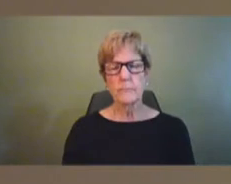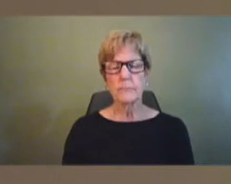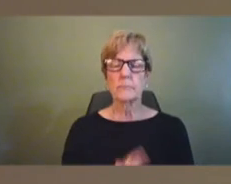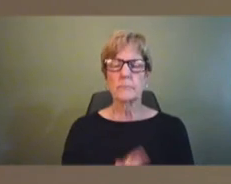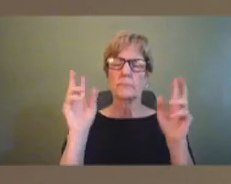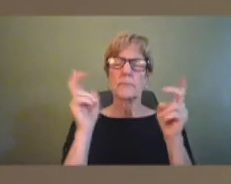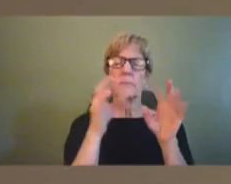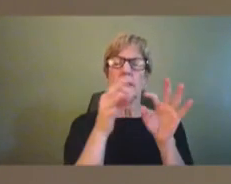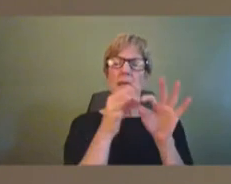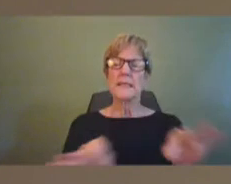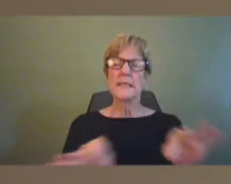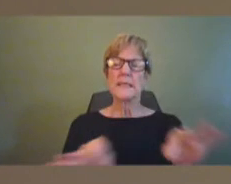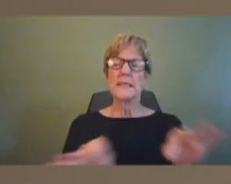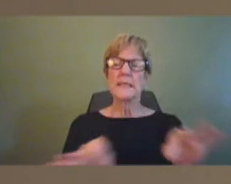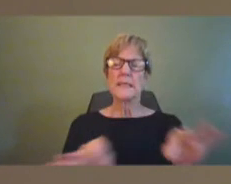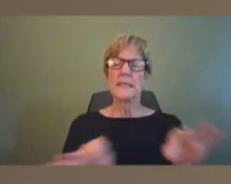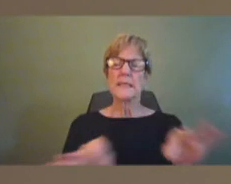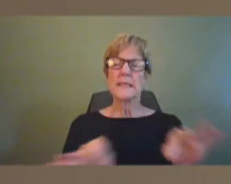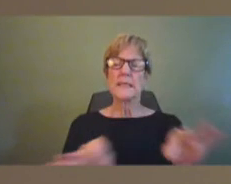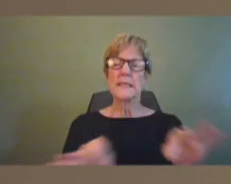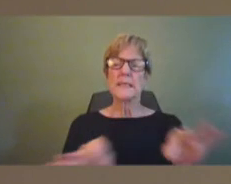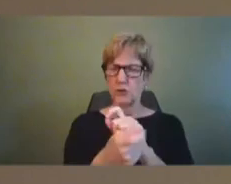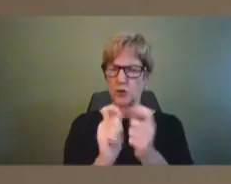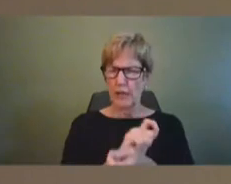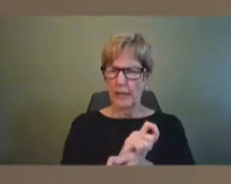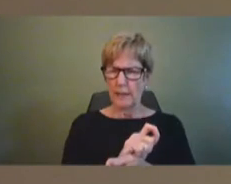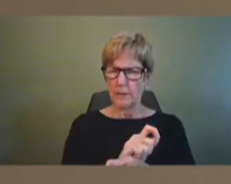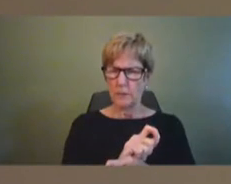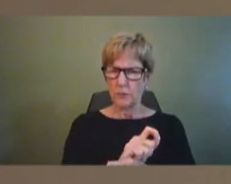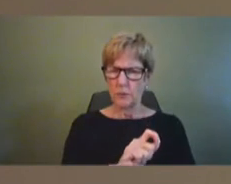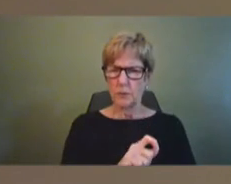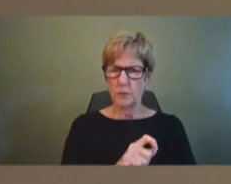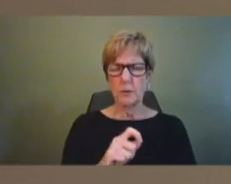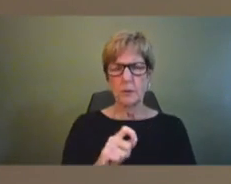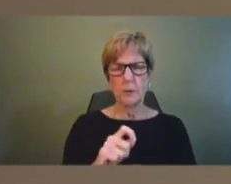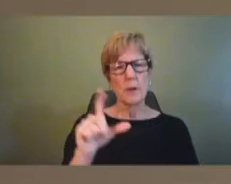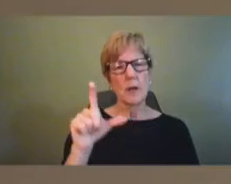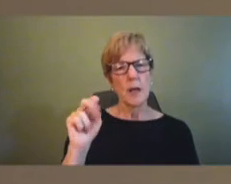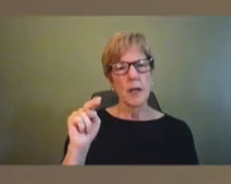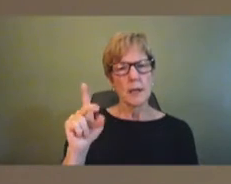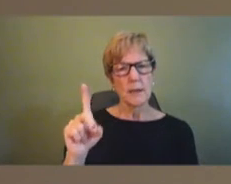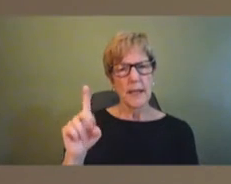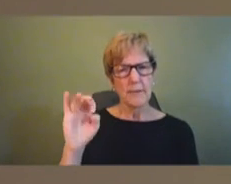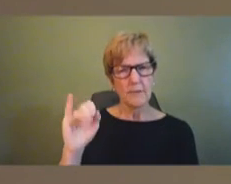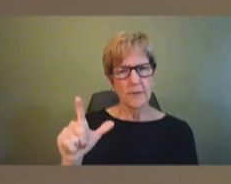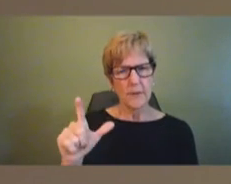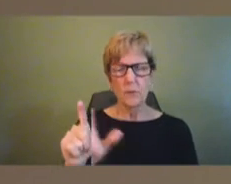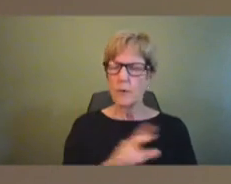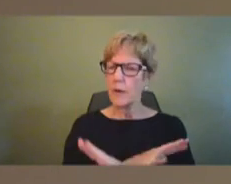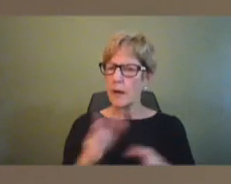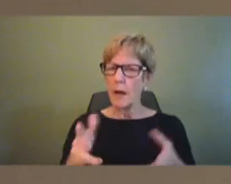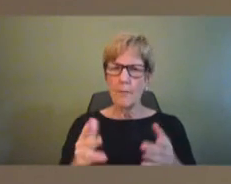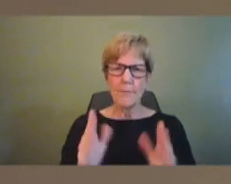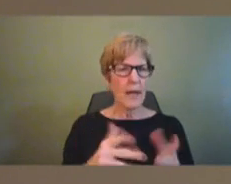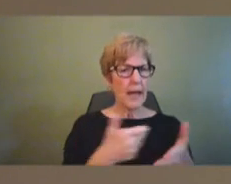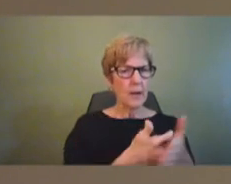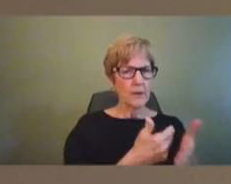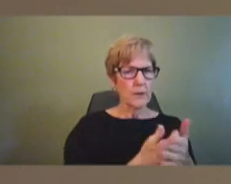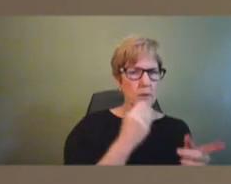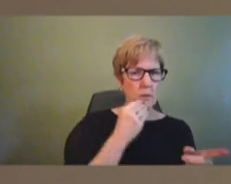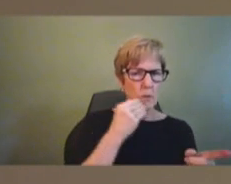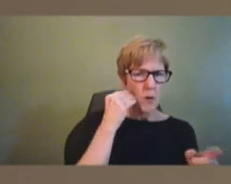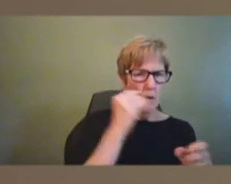in this text amendment is the landfill sites would not be allowed near residential is that correct